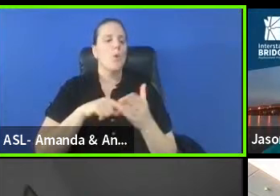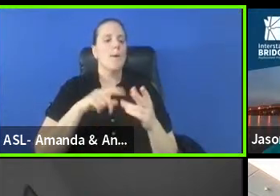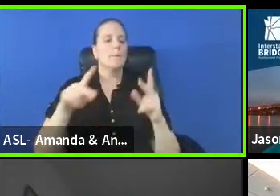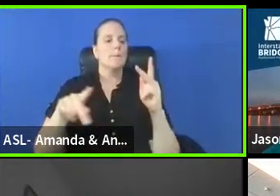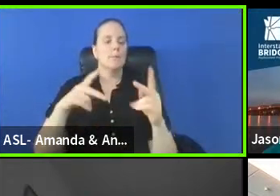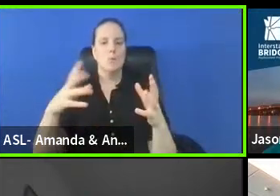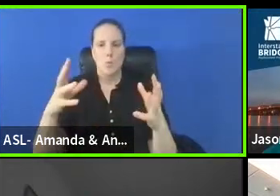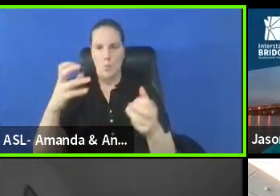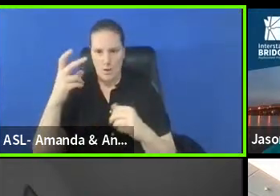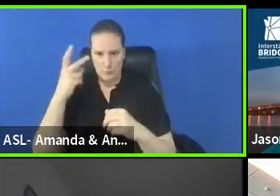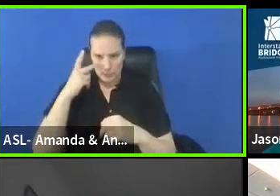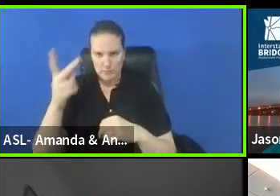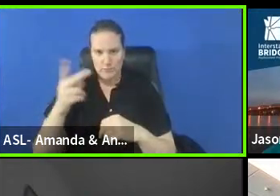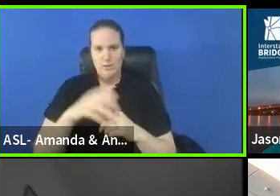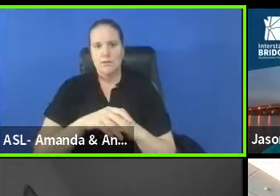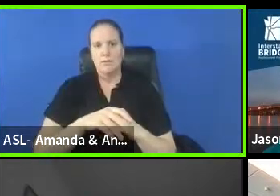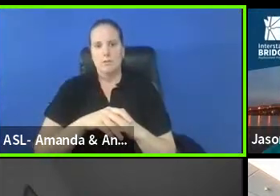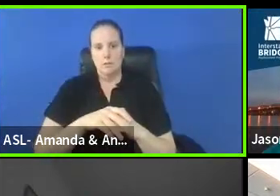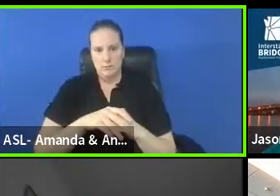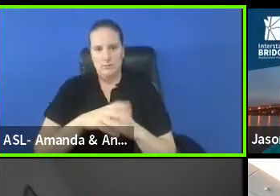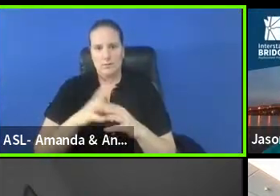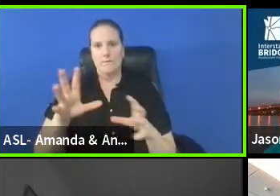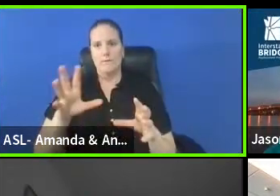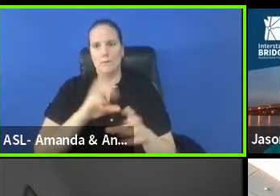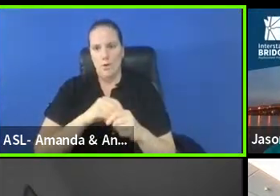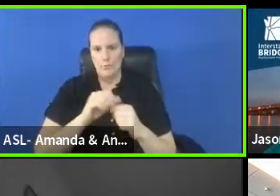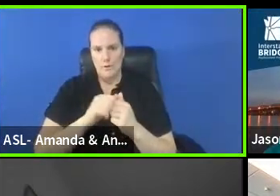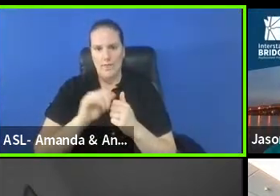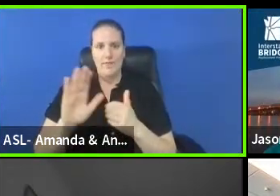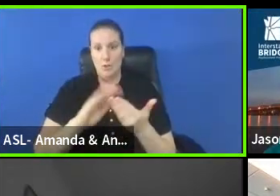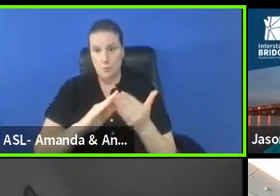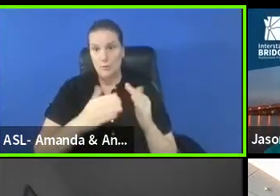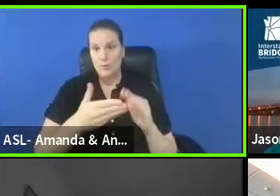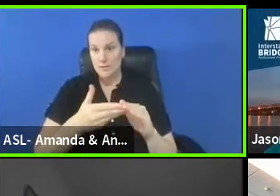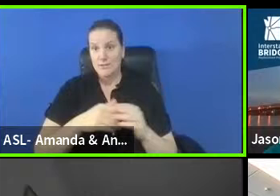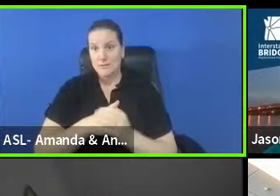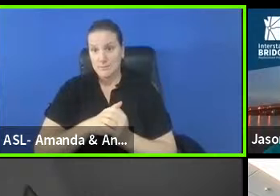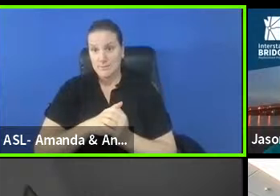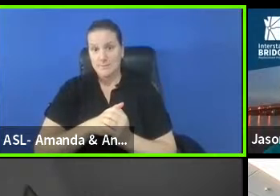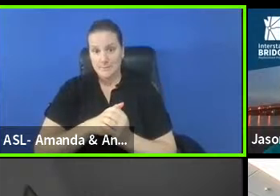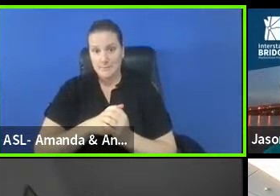see, the tie-ins to their communities.